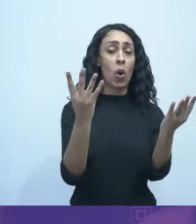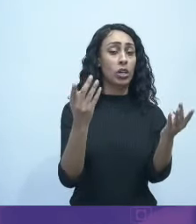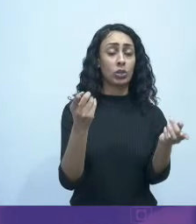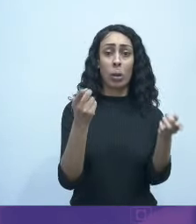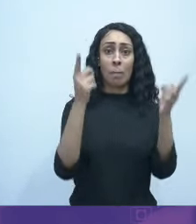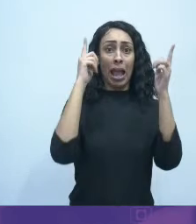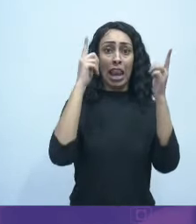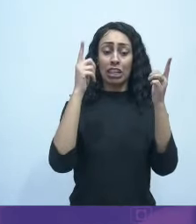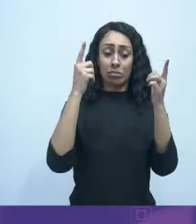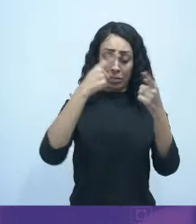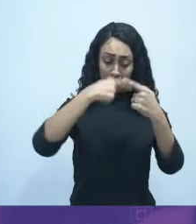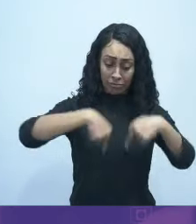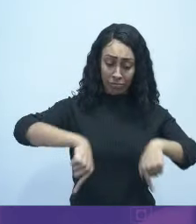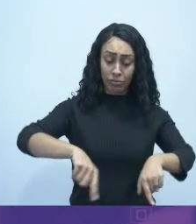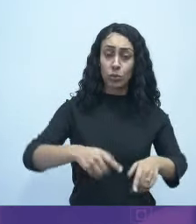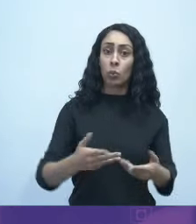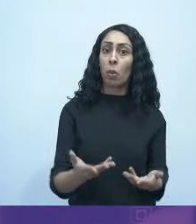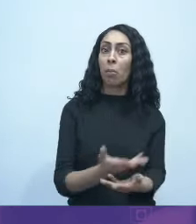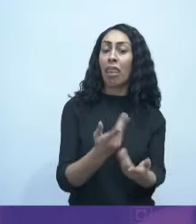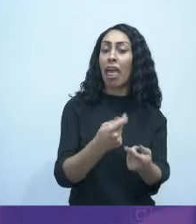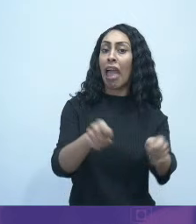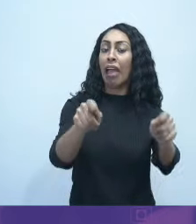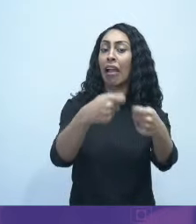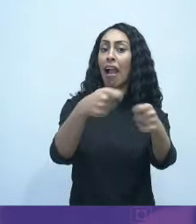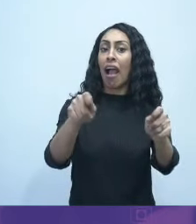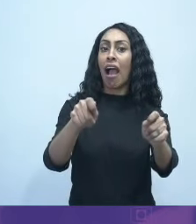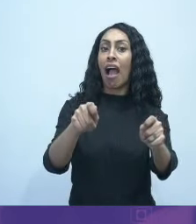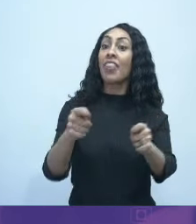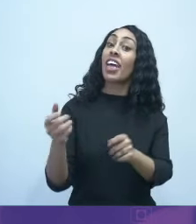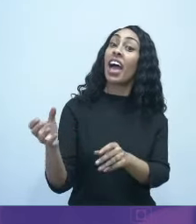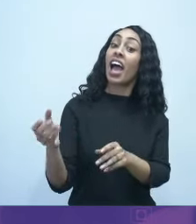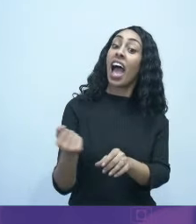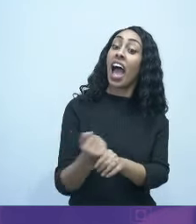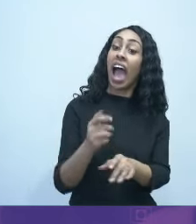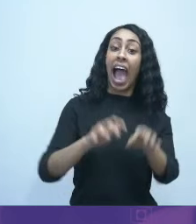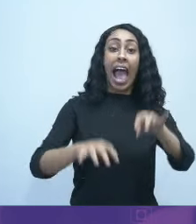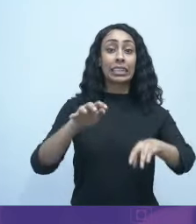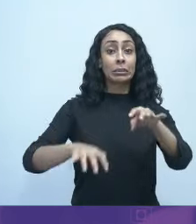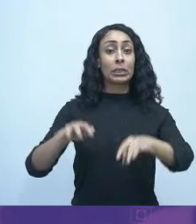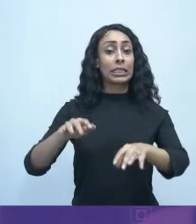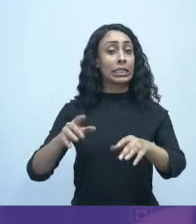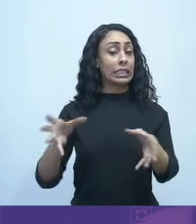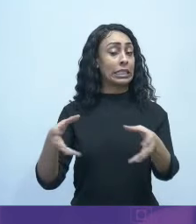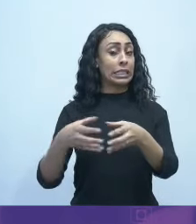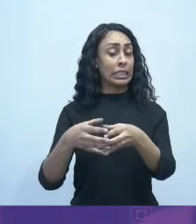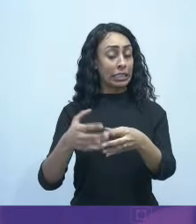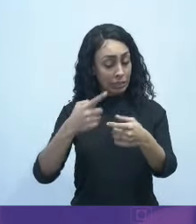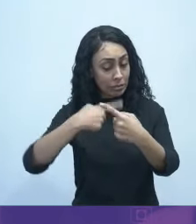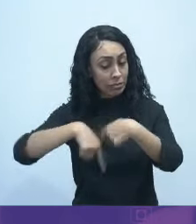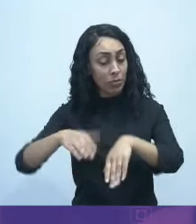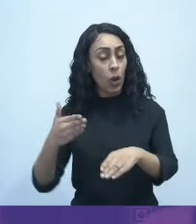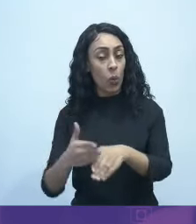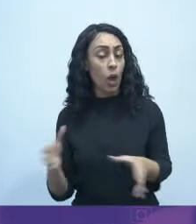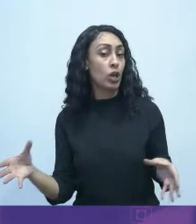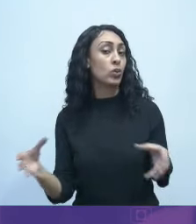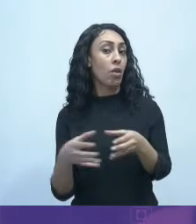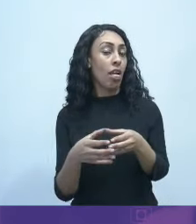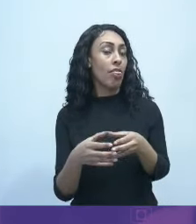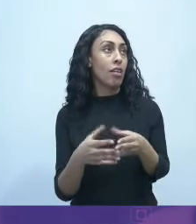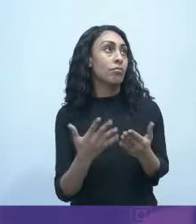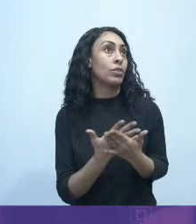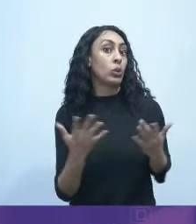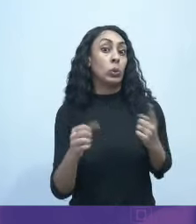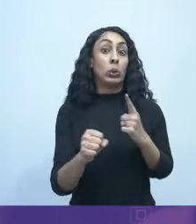to players and the administration team. And we've really truly worked together on this. And it's had a real